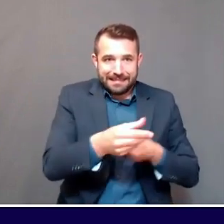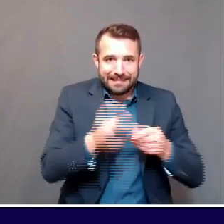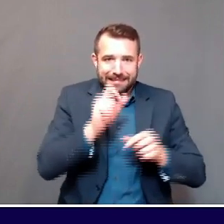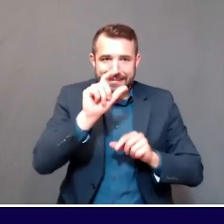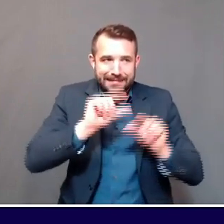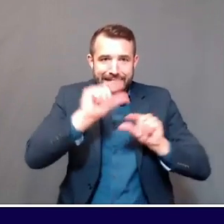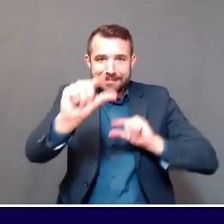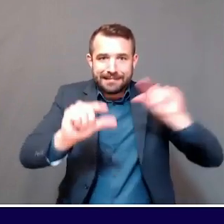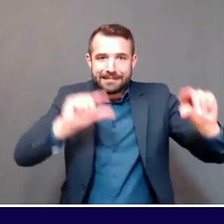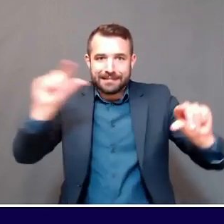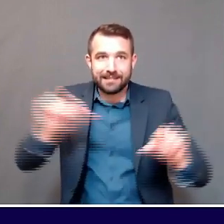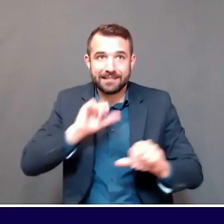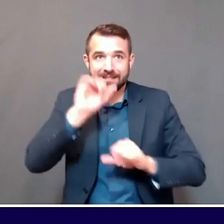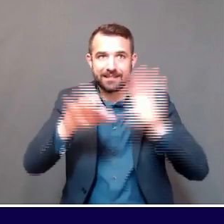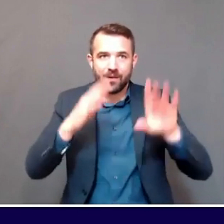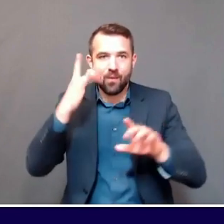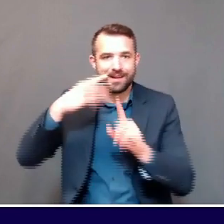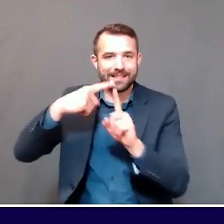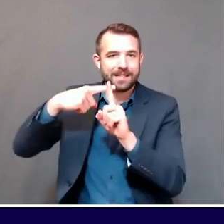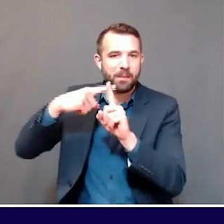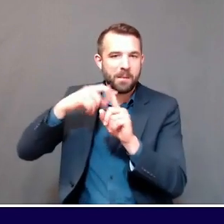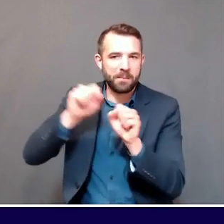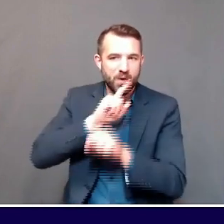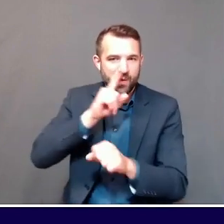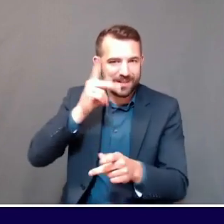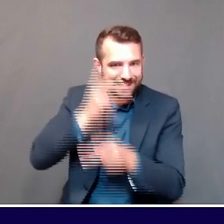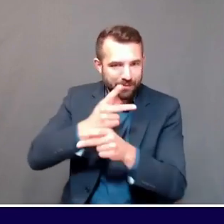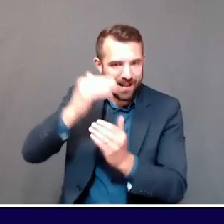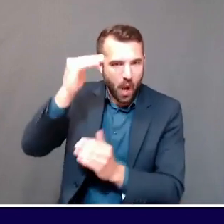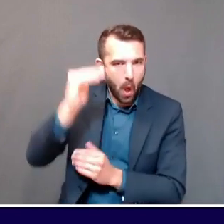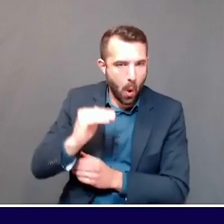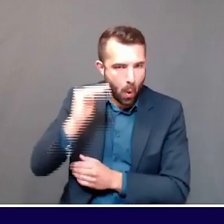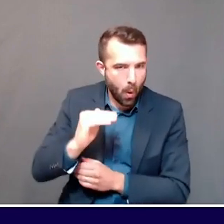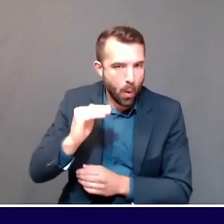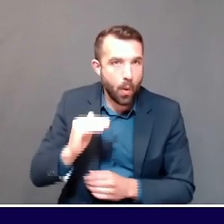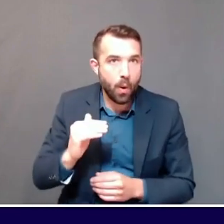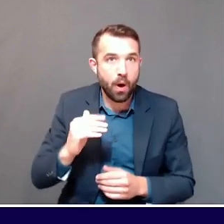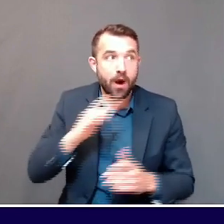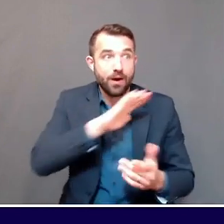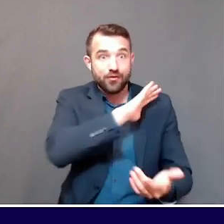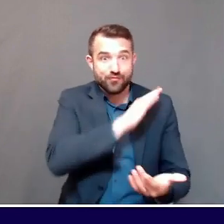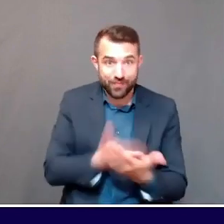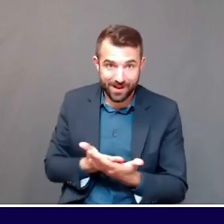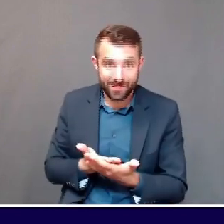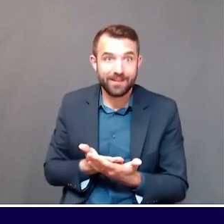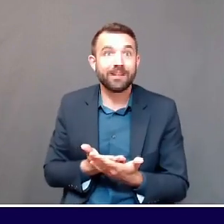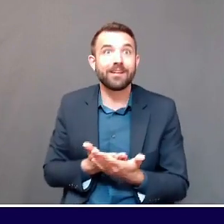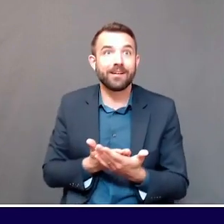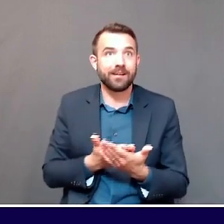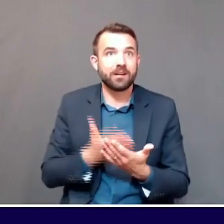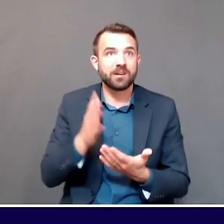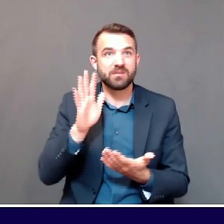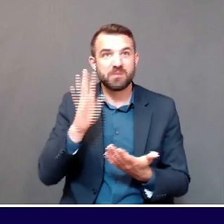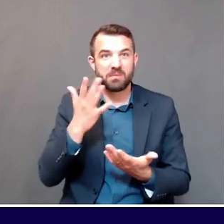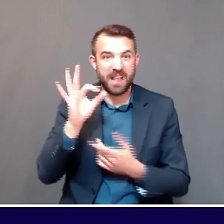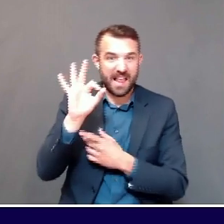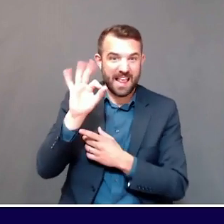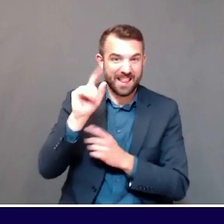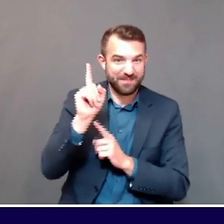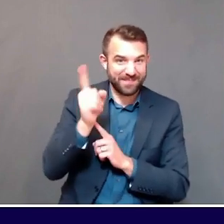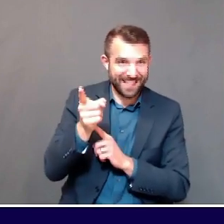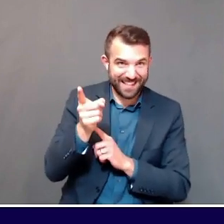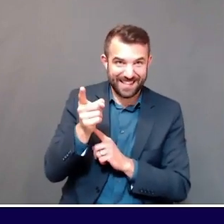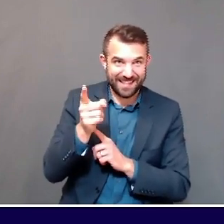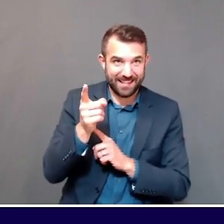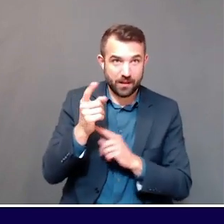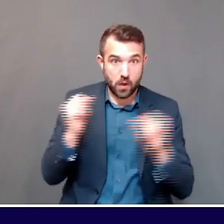kept cold during transport. As soon as it arrived at our warehouse, within about an hour and a half, we had kept that cold